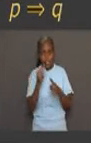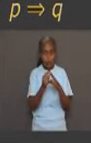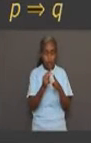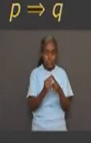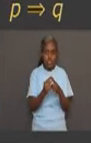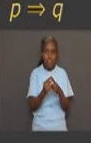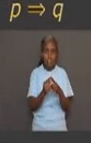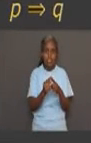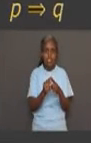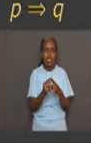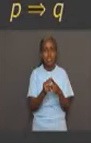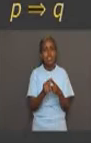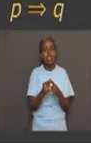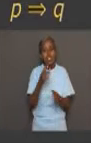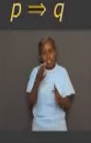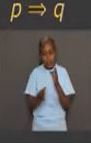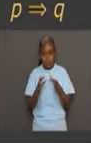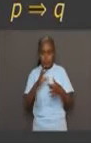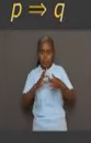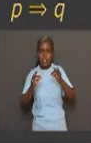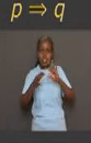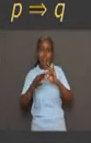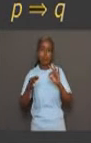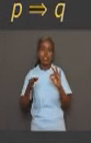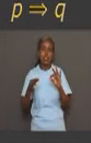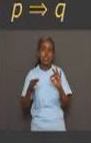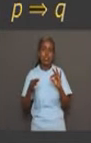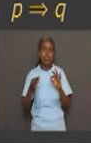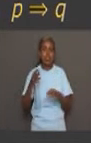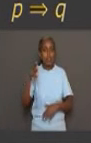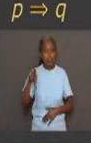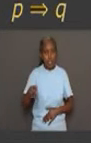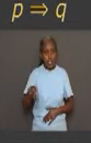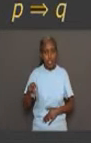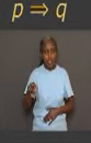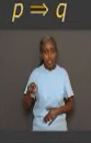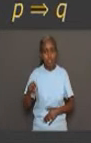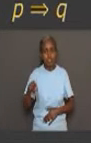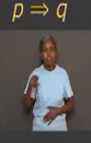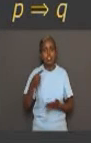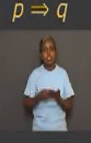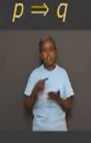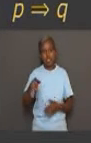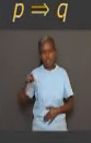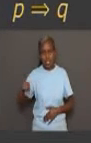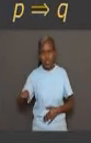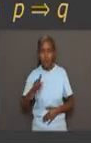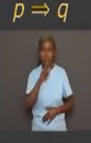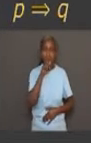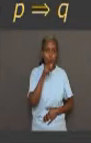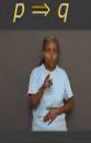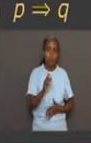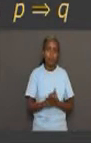words, if the statement, if P then Q is